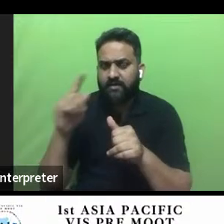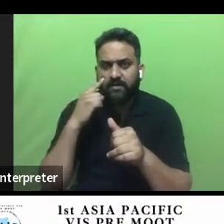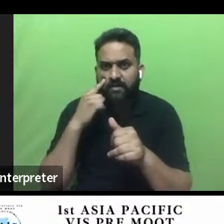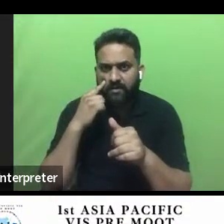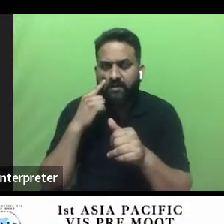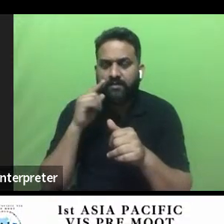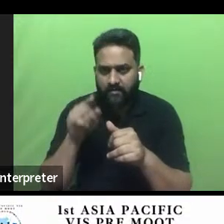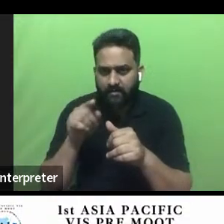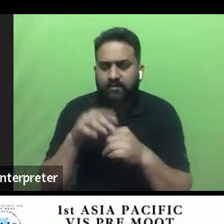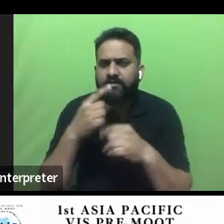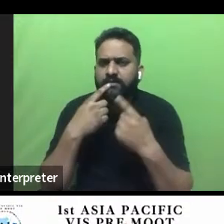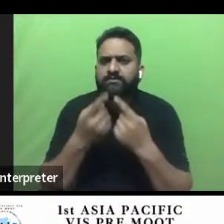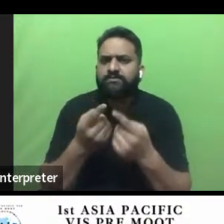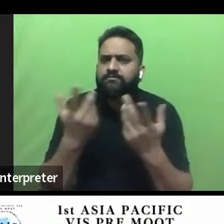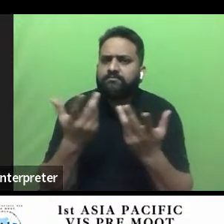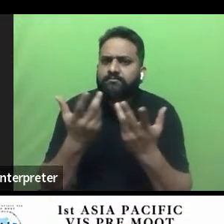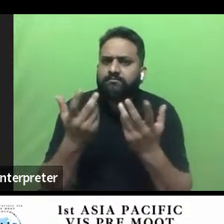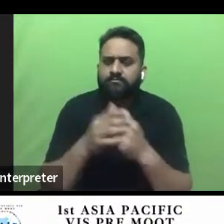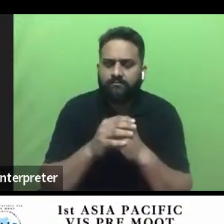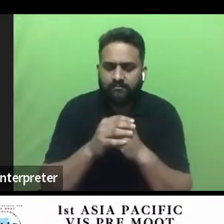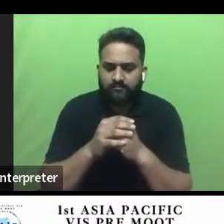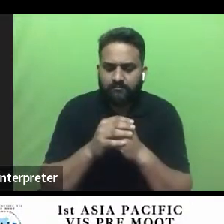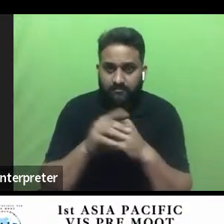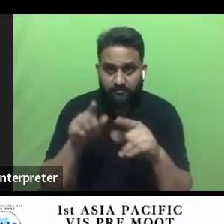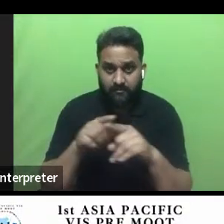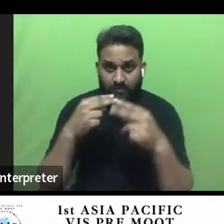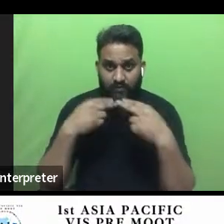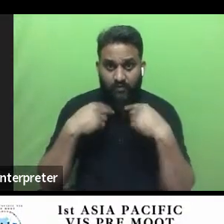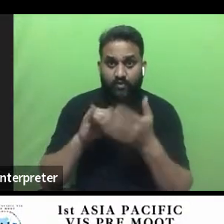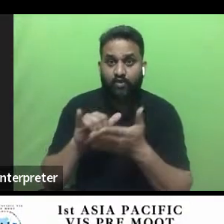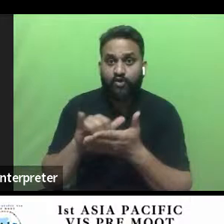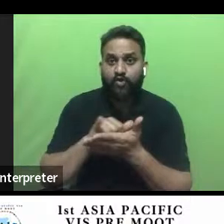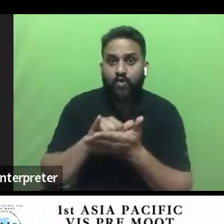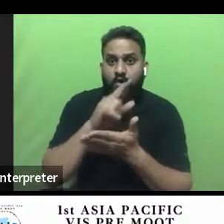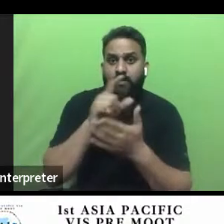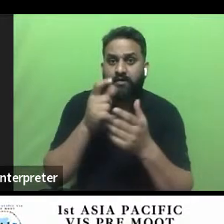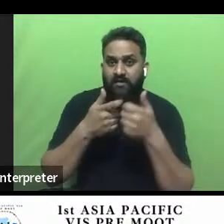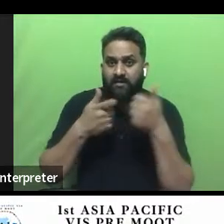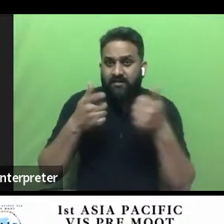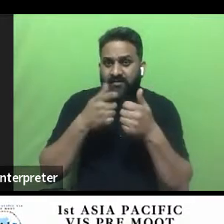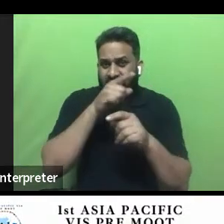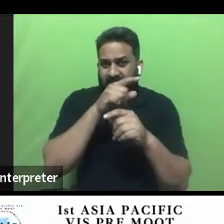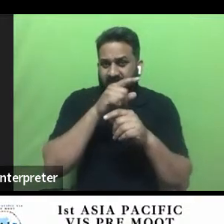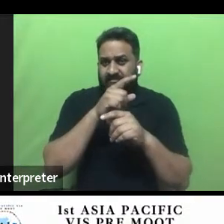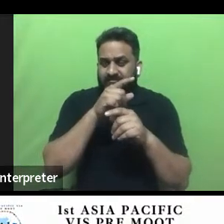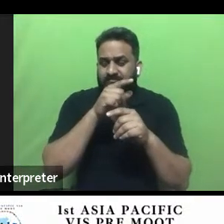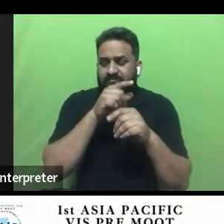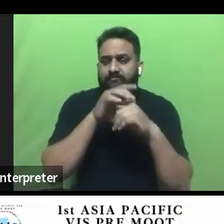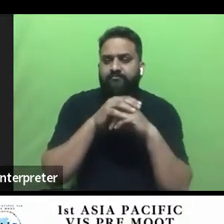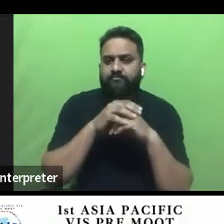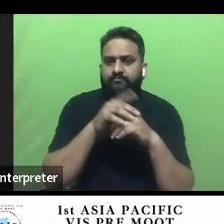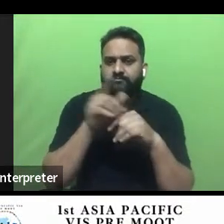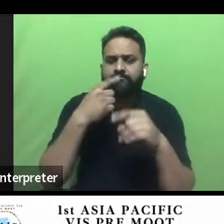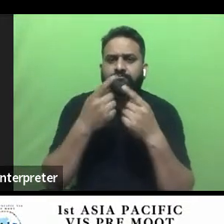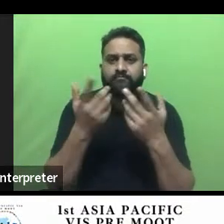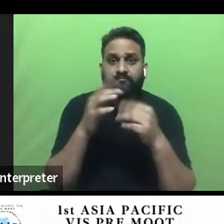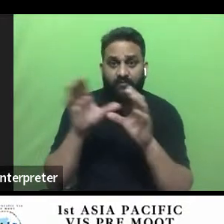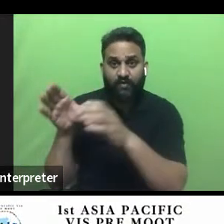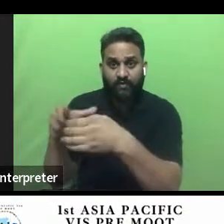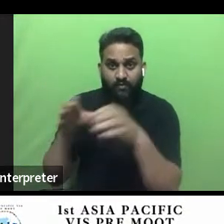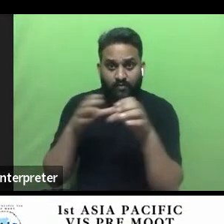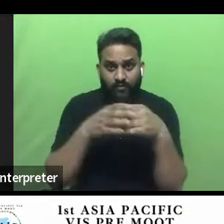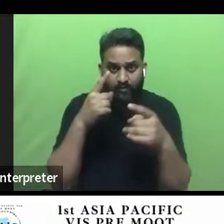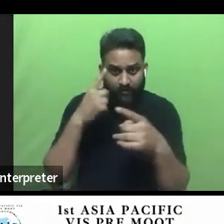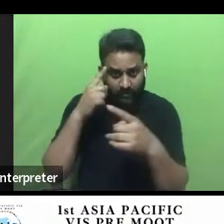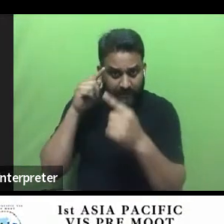which states, if I may quote the New York Convention, states that the parties to the agreement referred